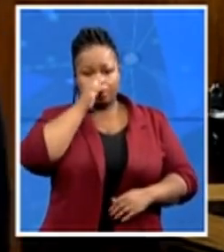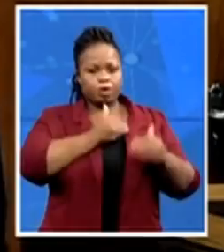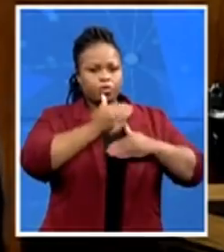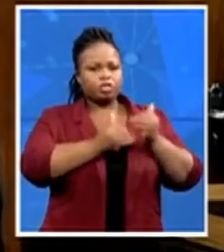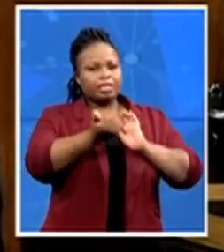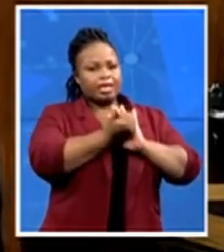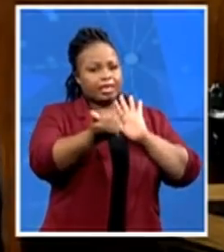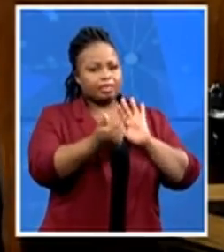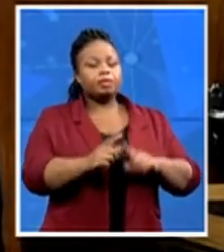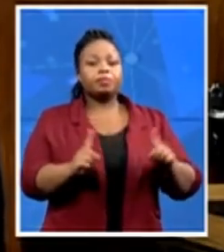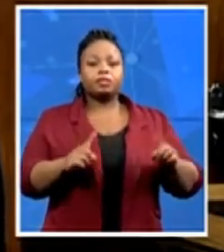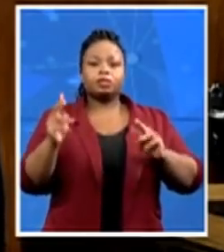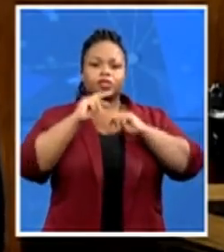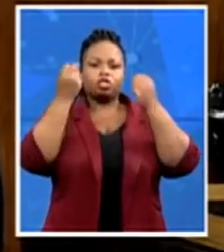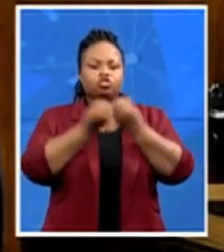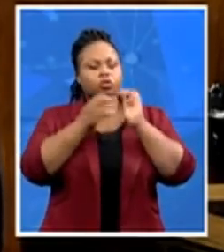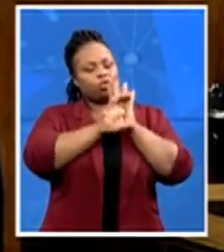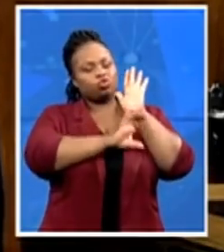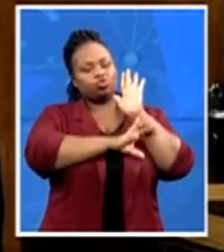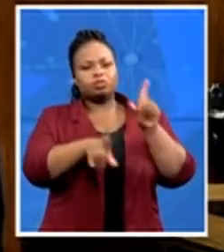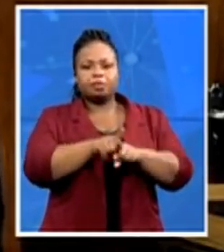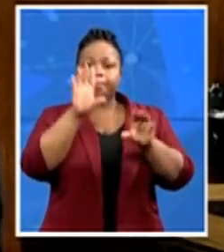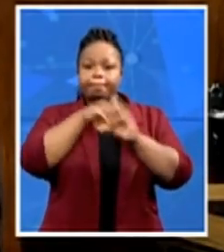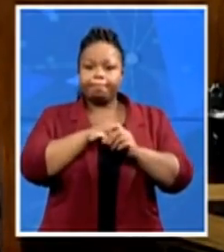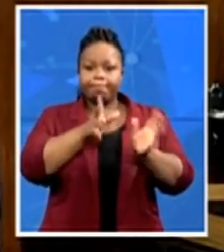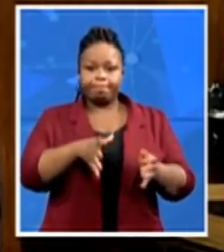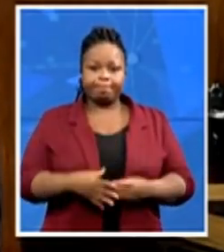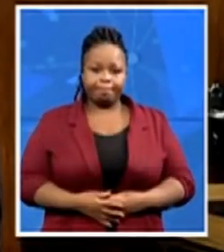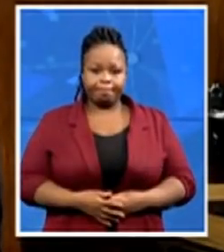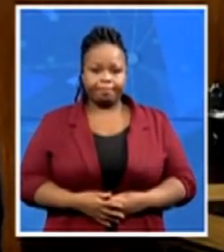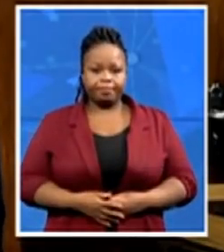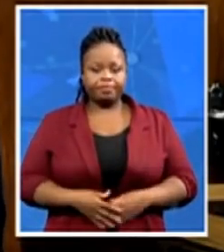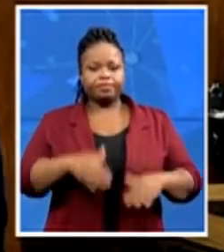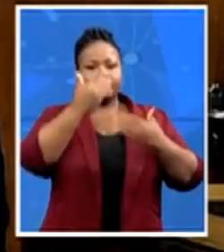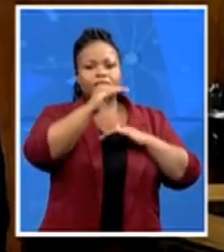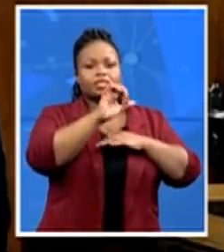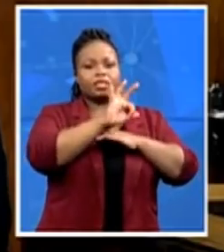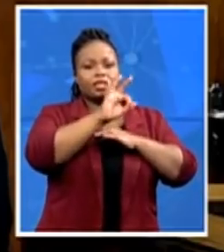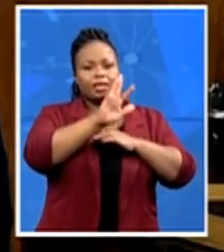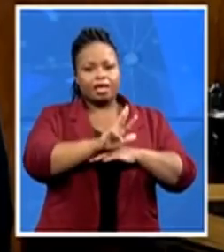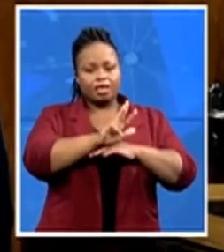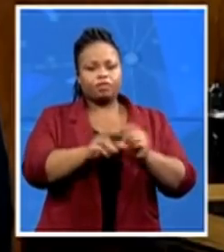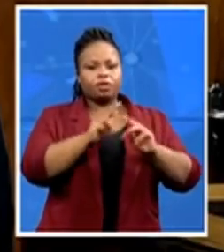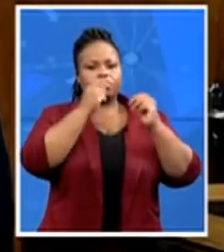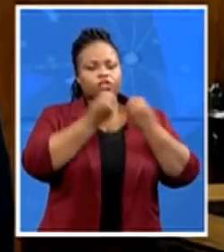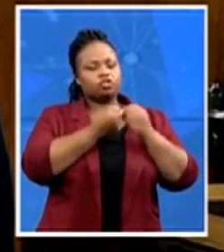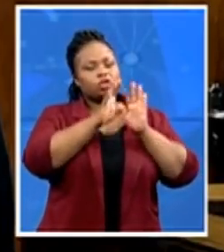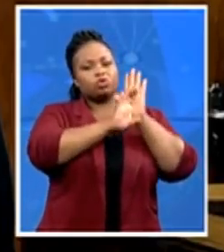here. In Section 39 of the National Constitution determines the interpretation of Bill of